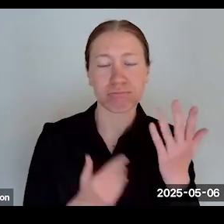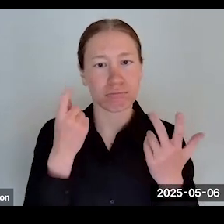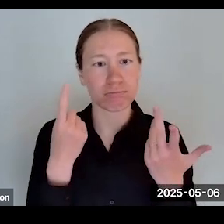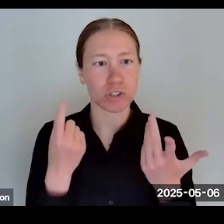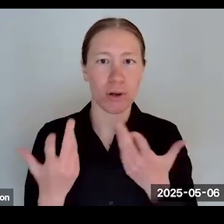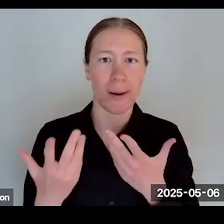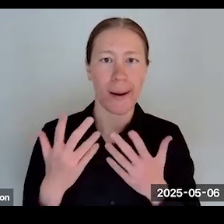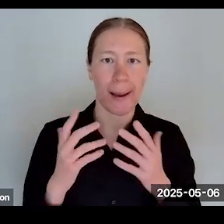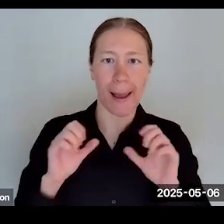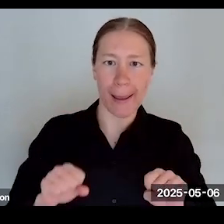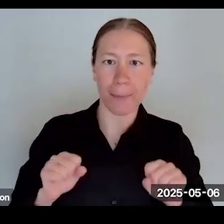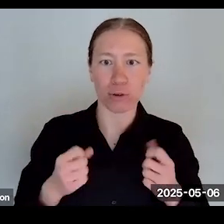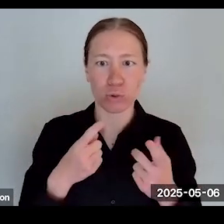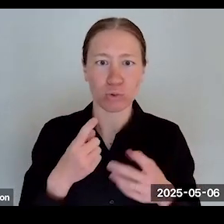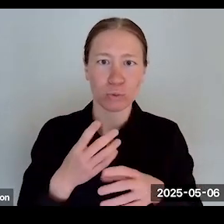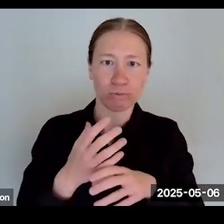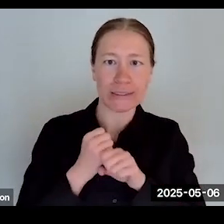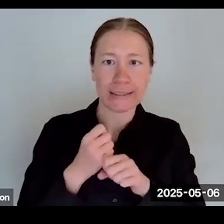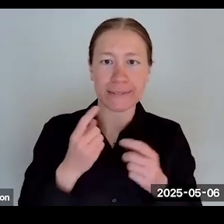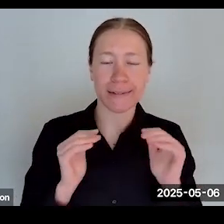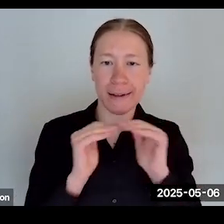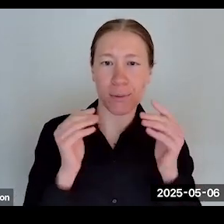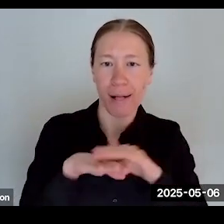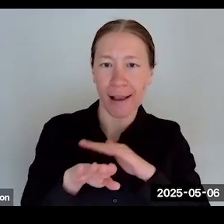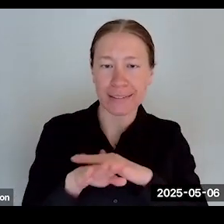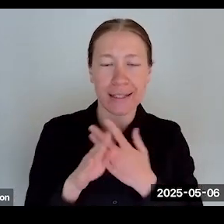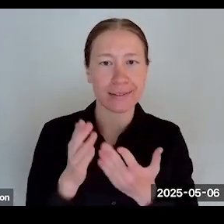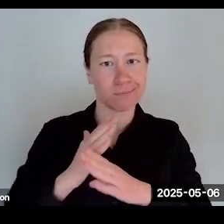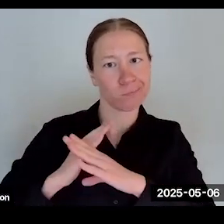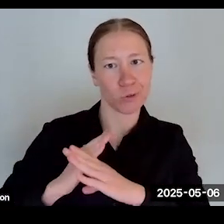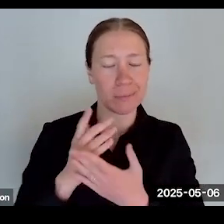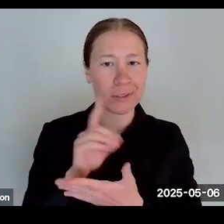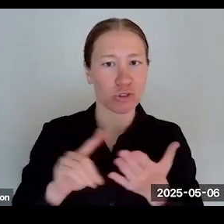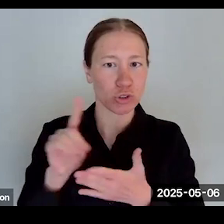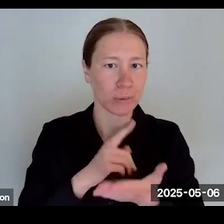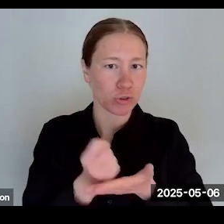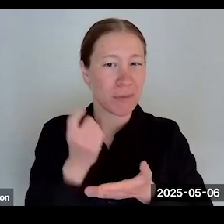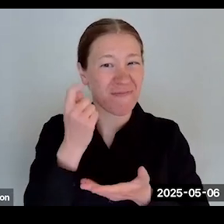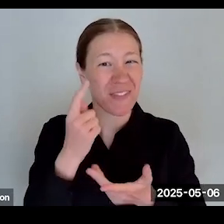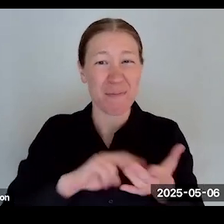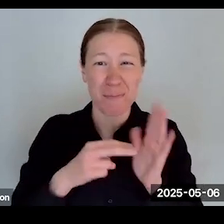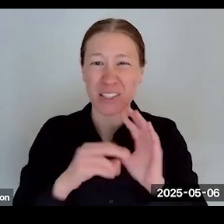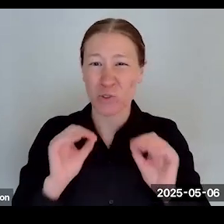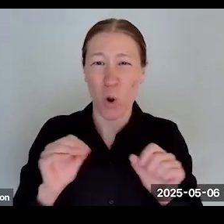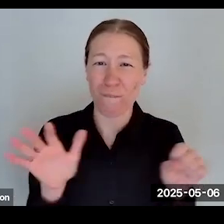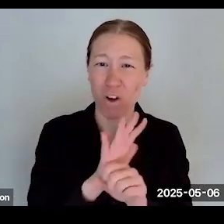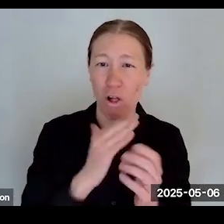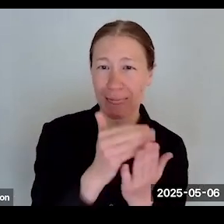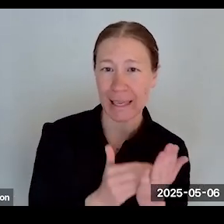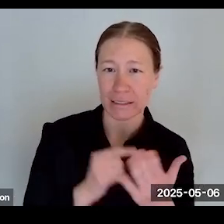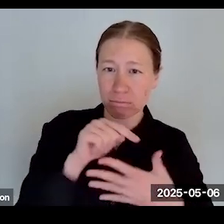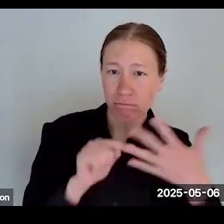them to receive equal access, and to prevent discriminatory treatment. This means there's not an exhaustive list of conditions, and